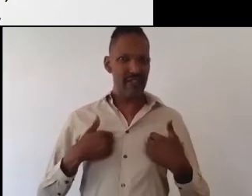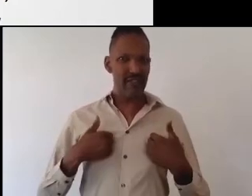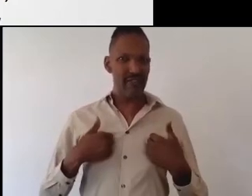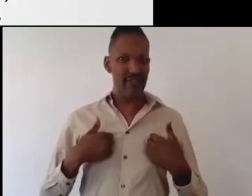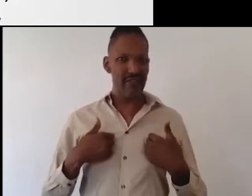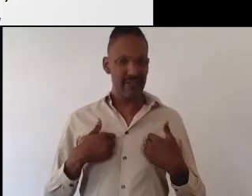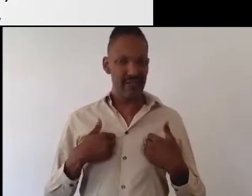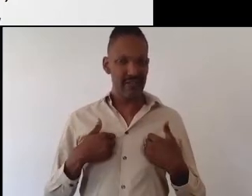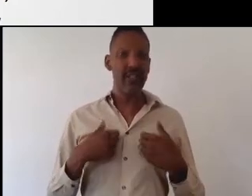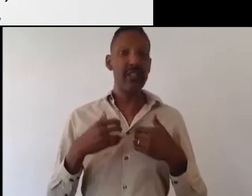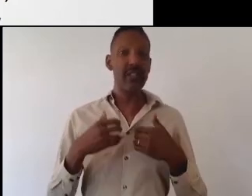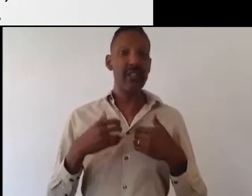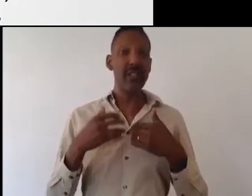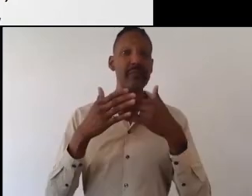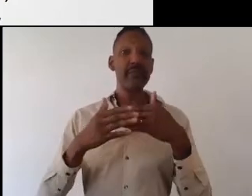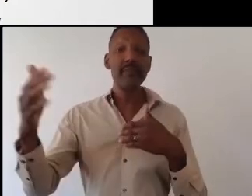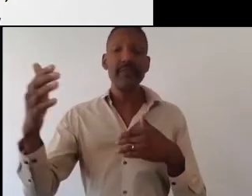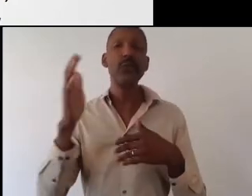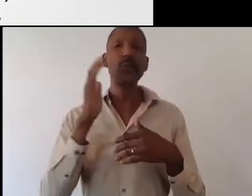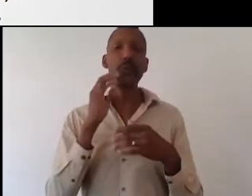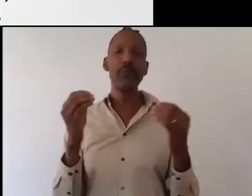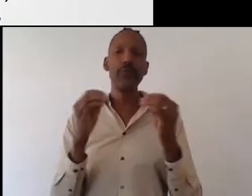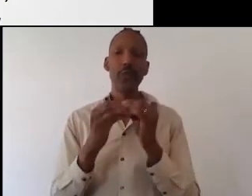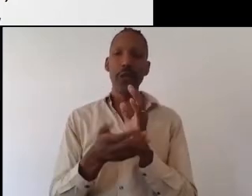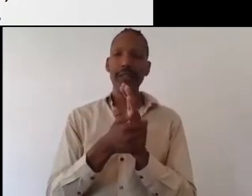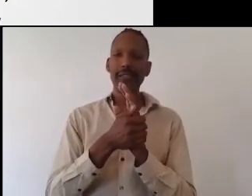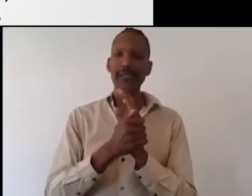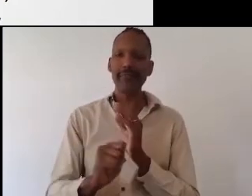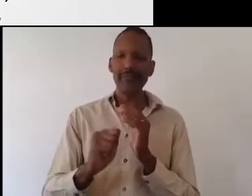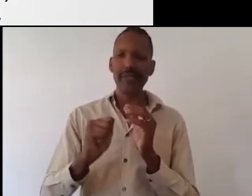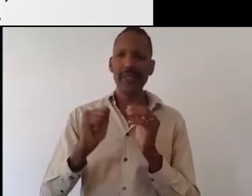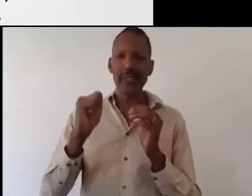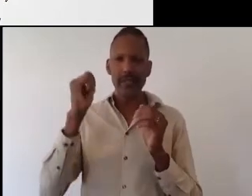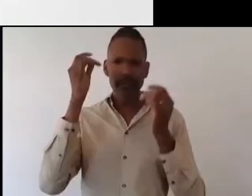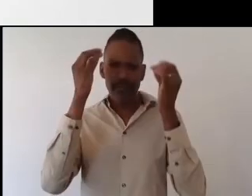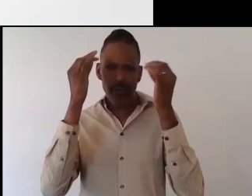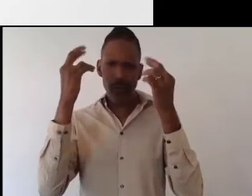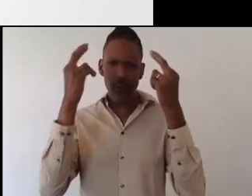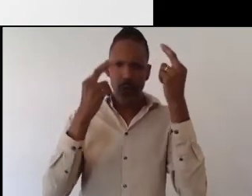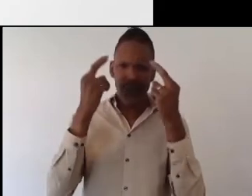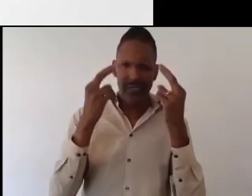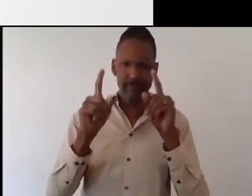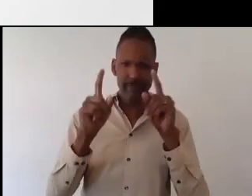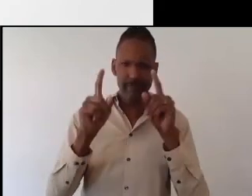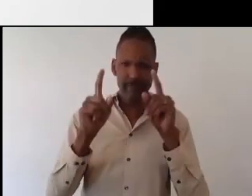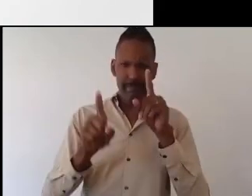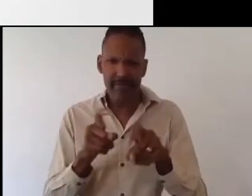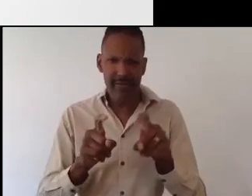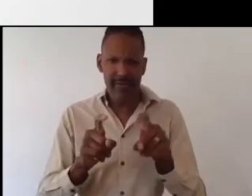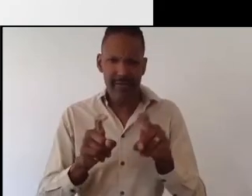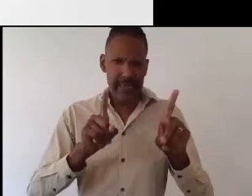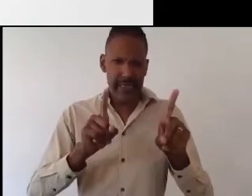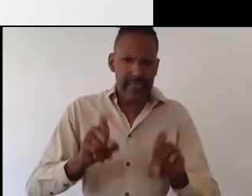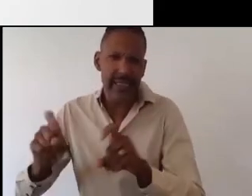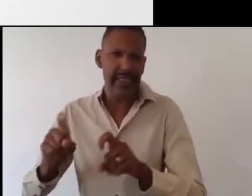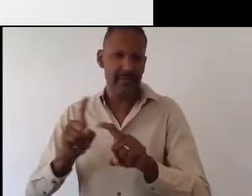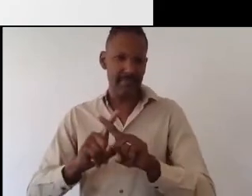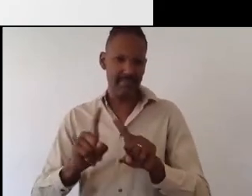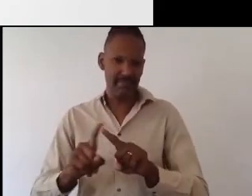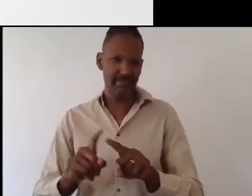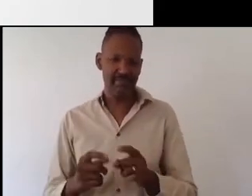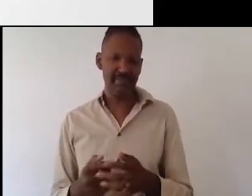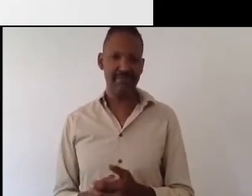and the sophistication of their reasoning and inquiry skills grow along with it. A year or so